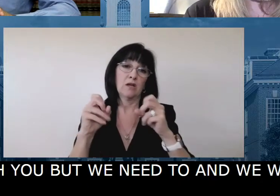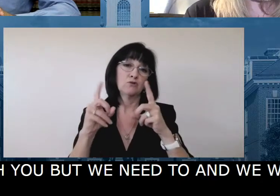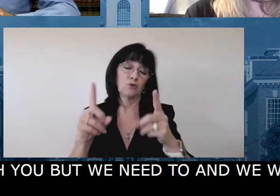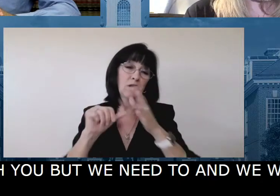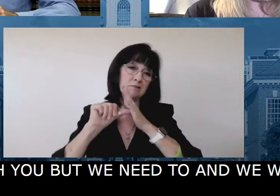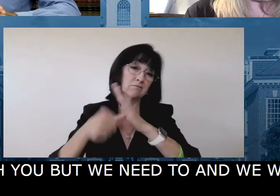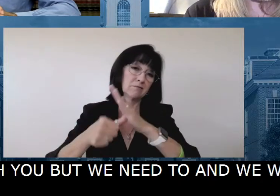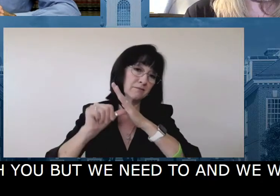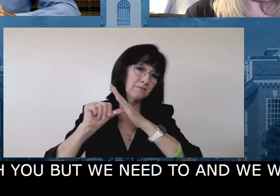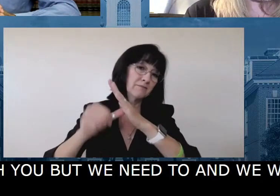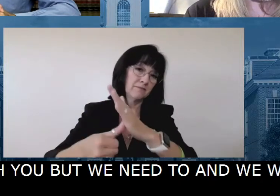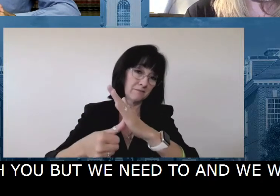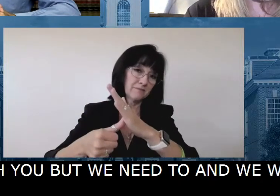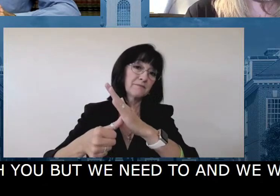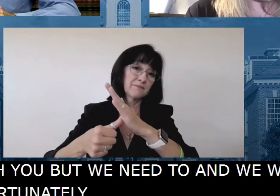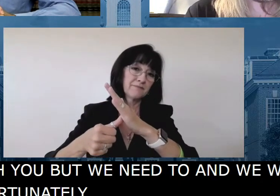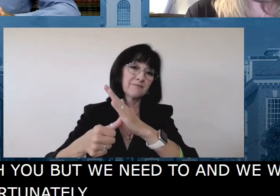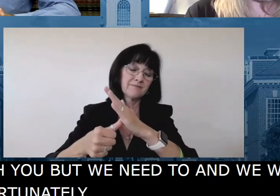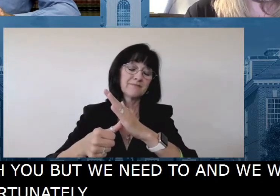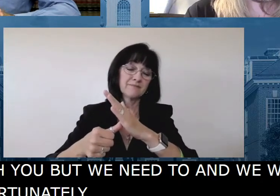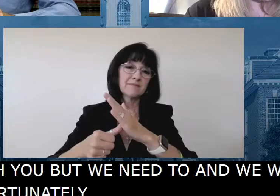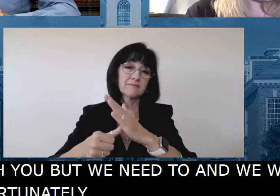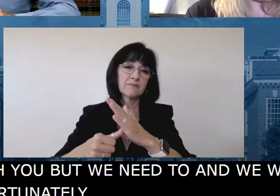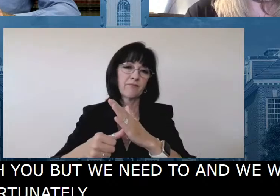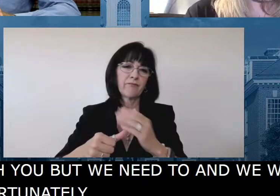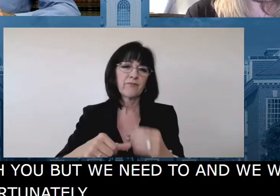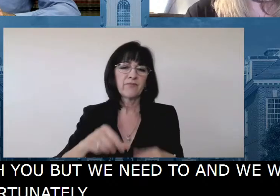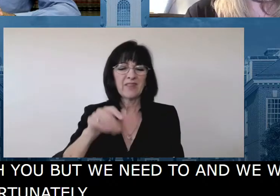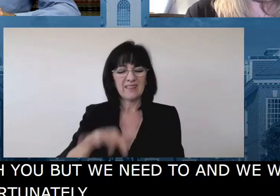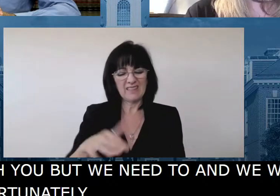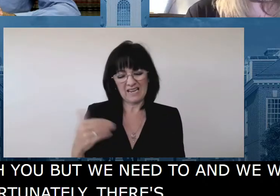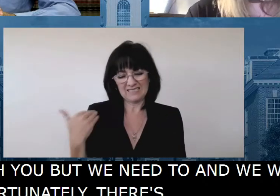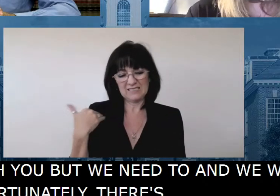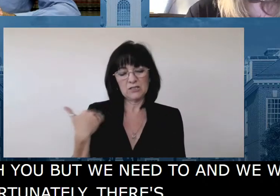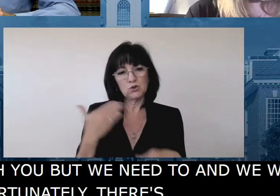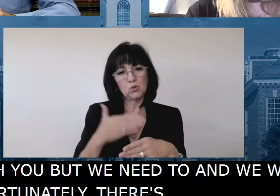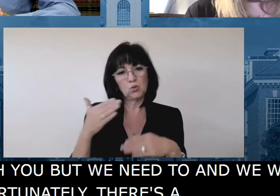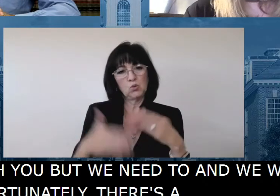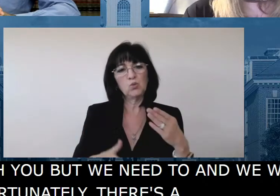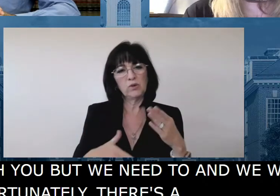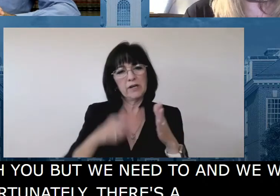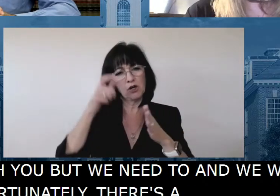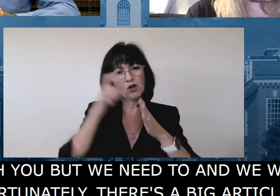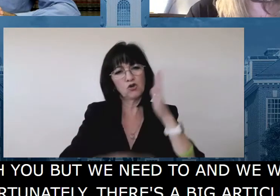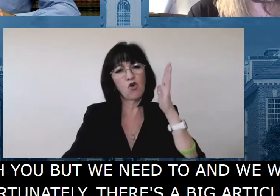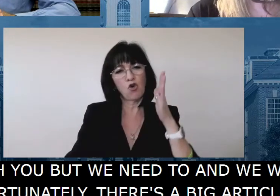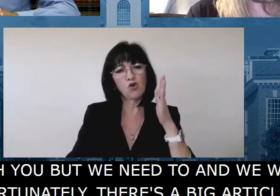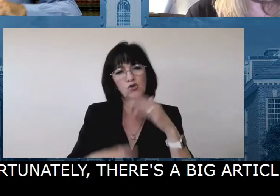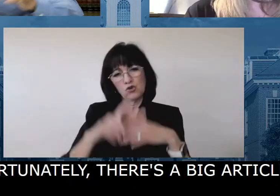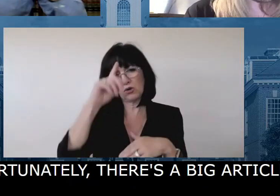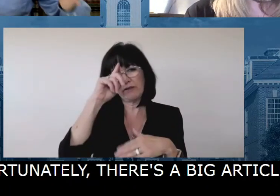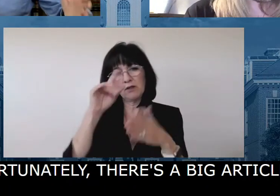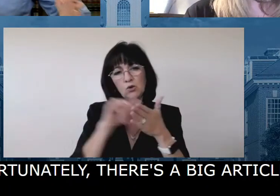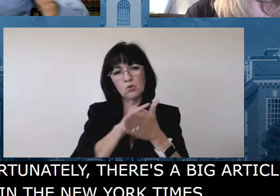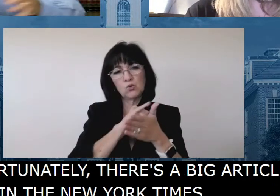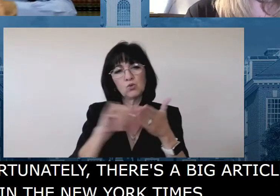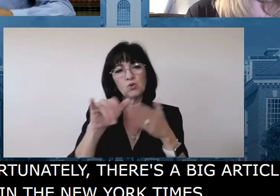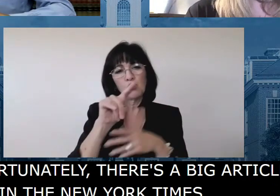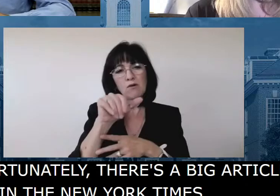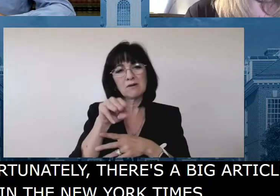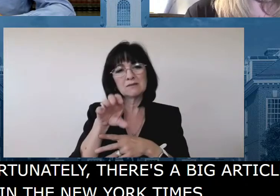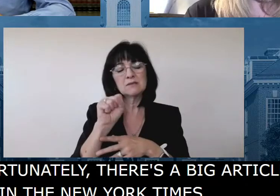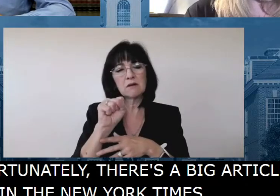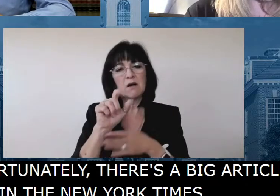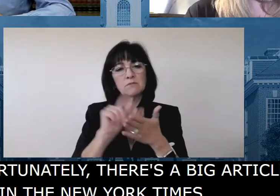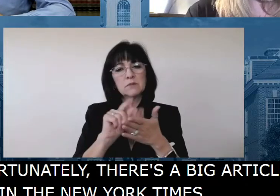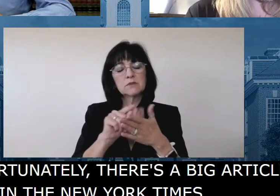Unfortunately, there was a big article over the weekend, I think in the New York Times, trying to characterize